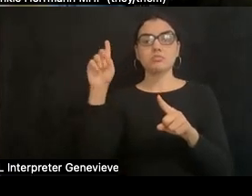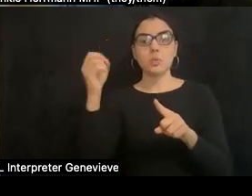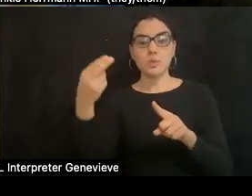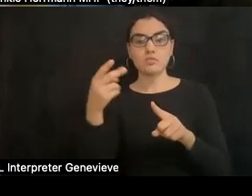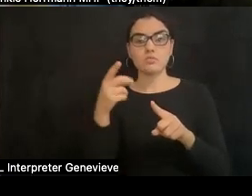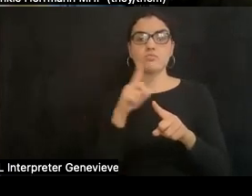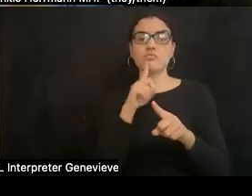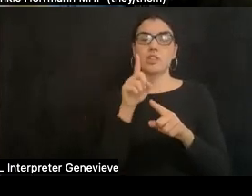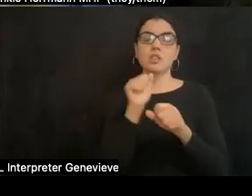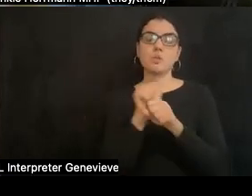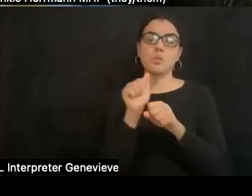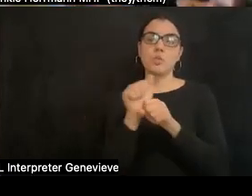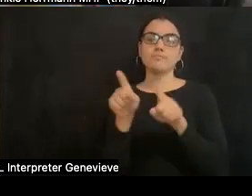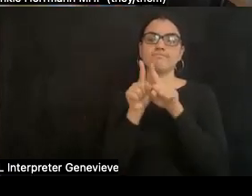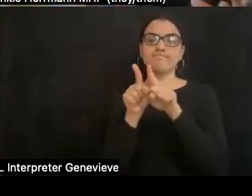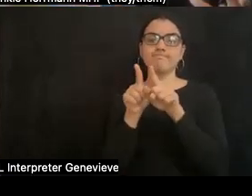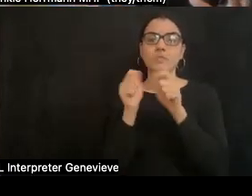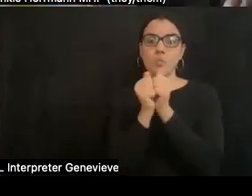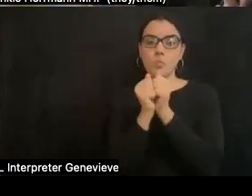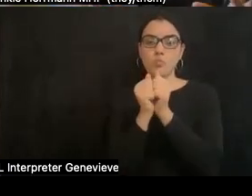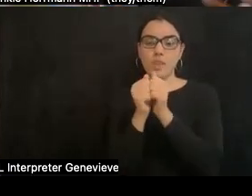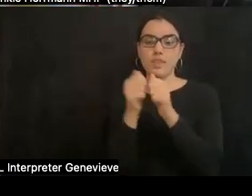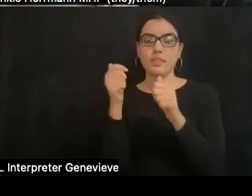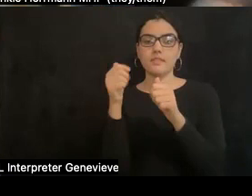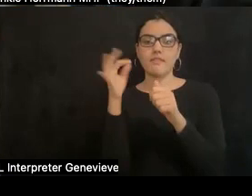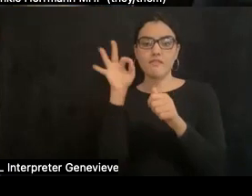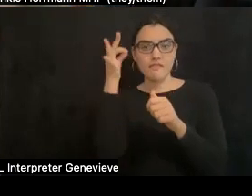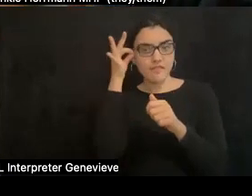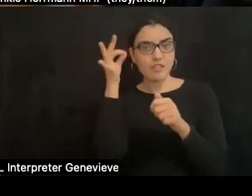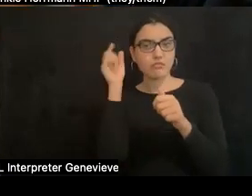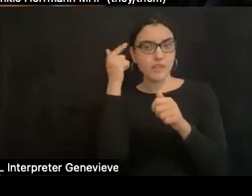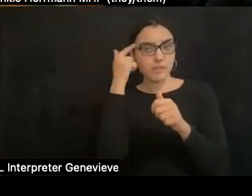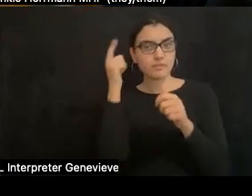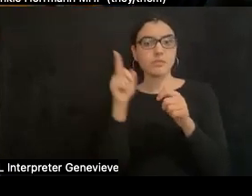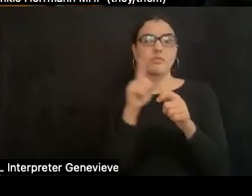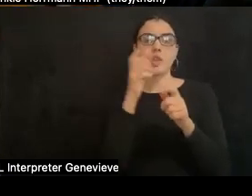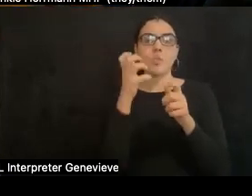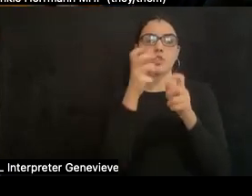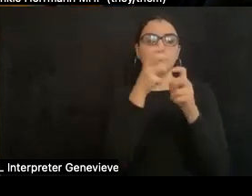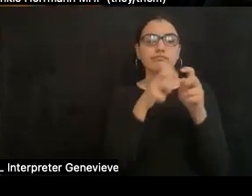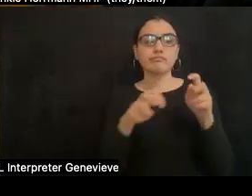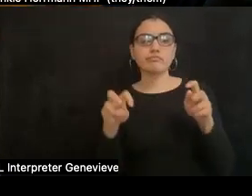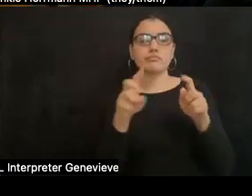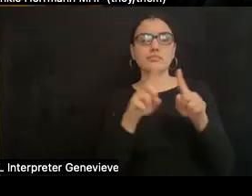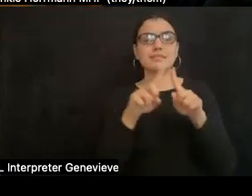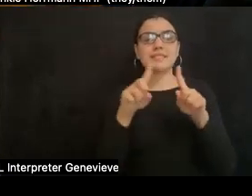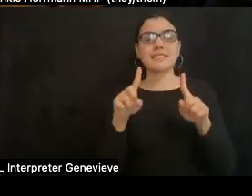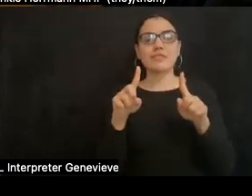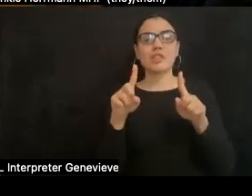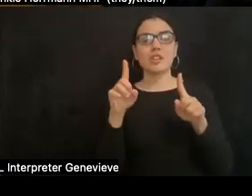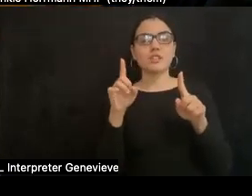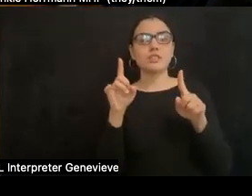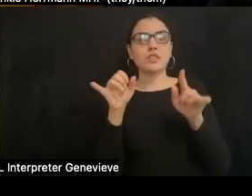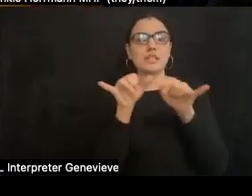have been working with the federal government to shift as many of those services out of that federal framework as possible to make it easier for people to